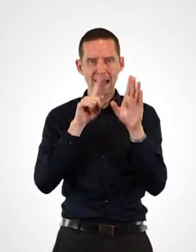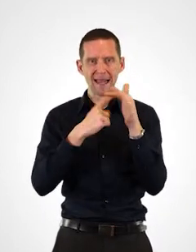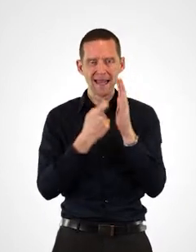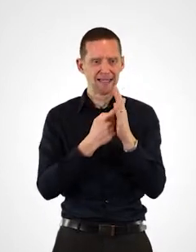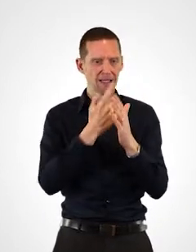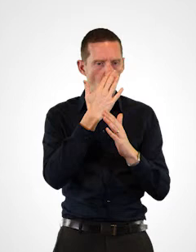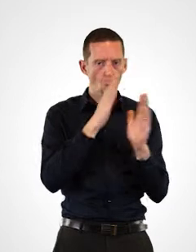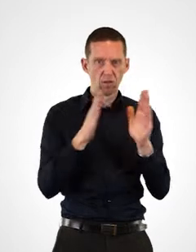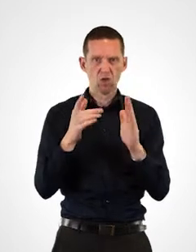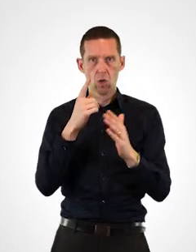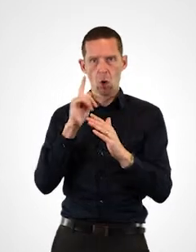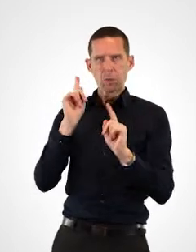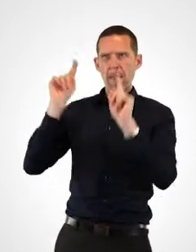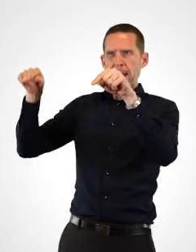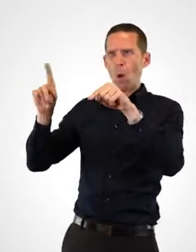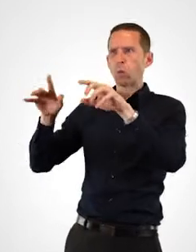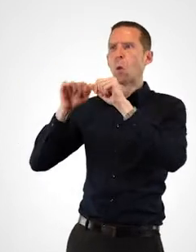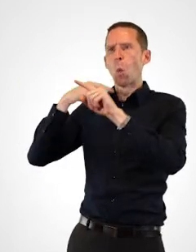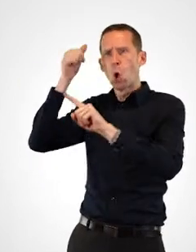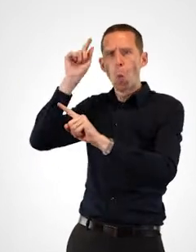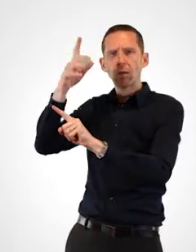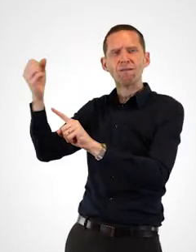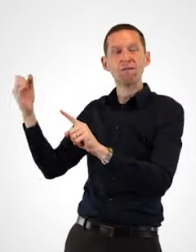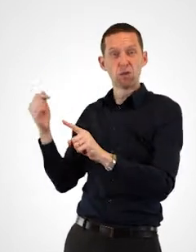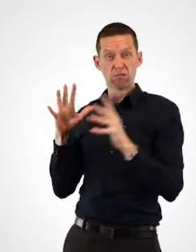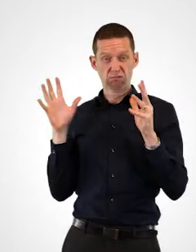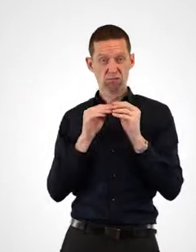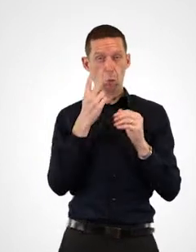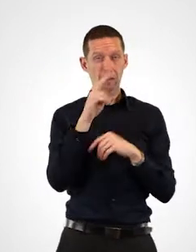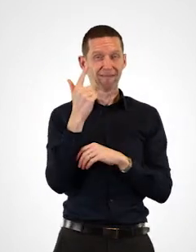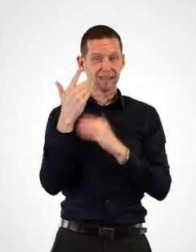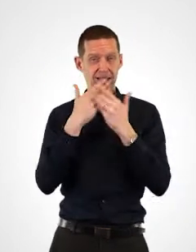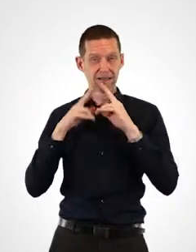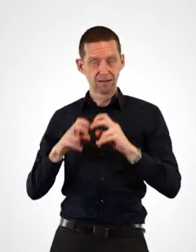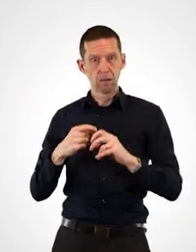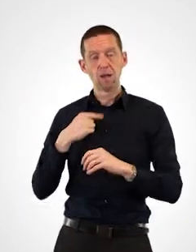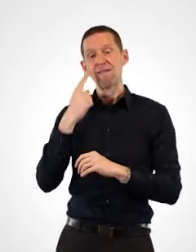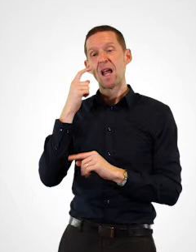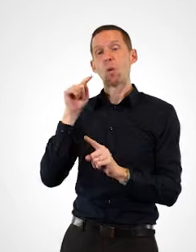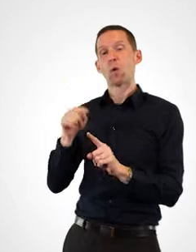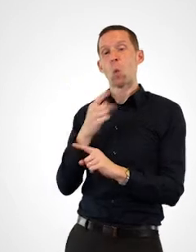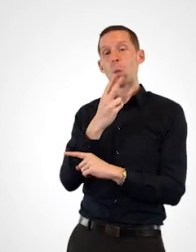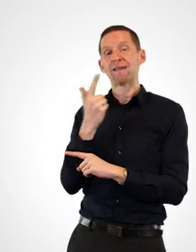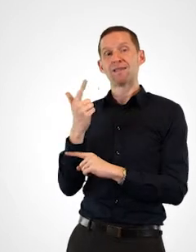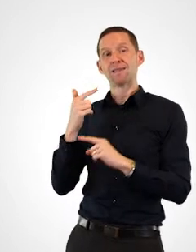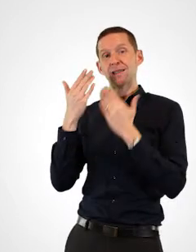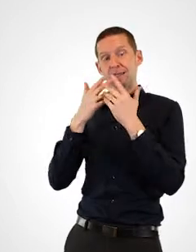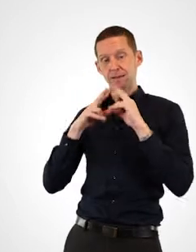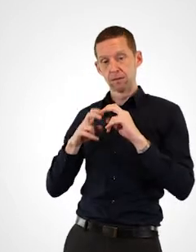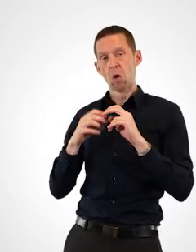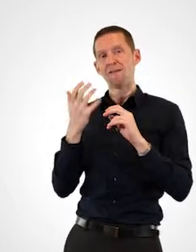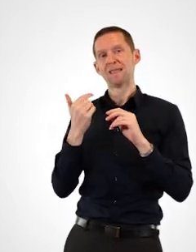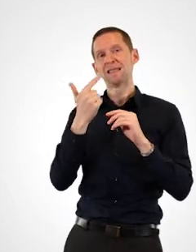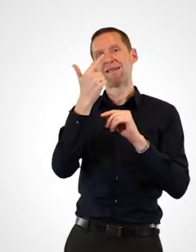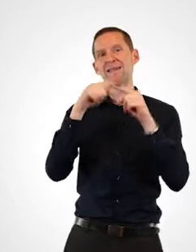there, what do we know. 27 studies. We found that the 27 studies grouped into 7 different